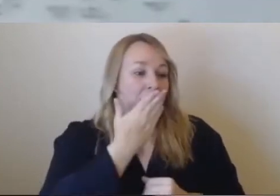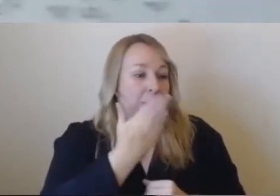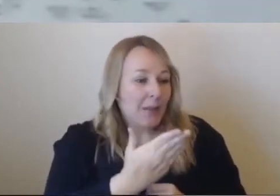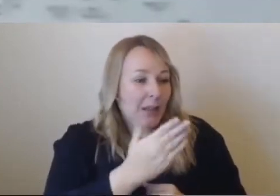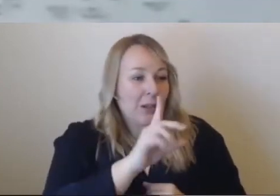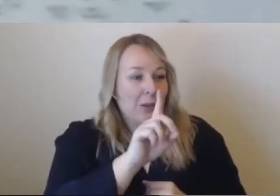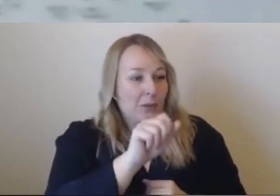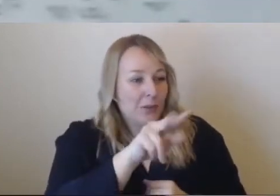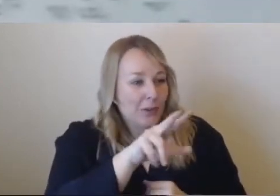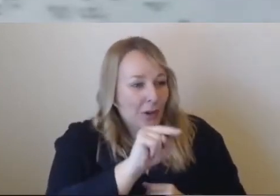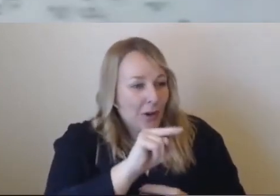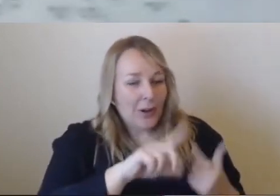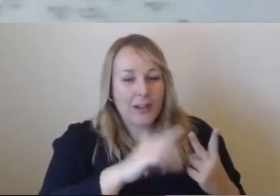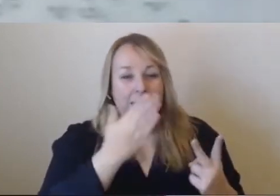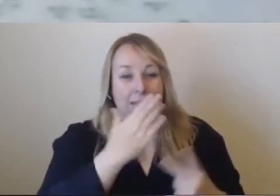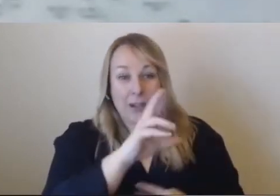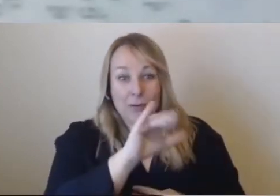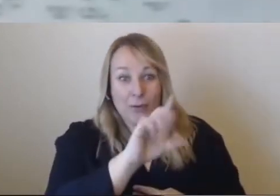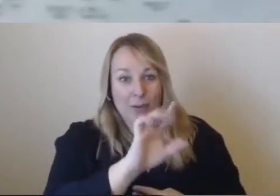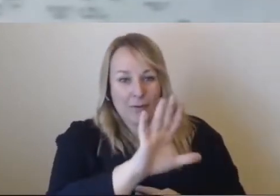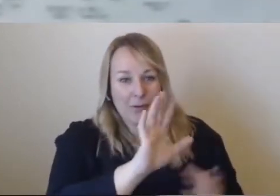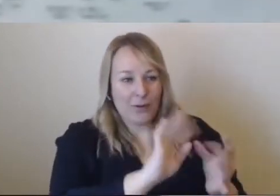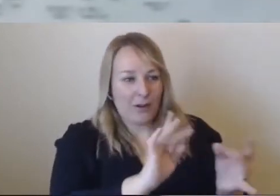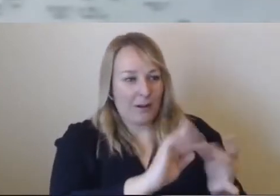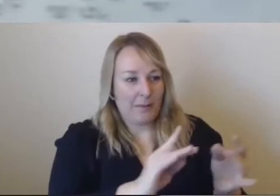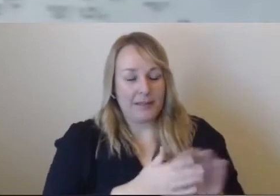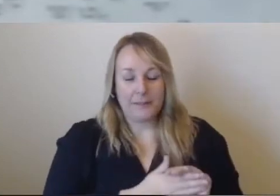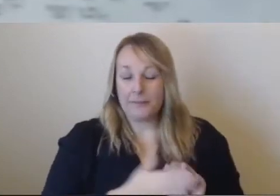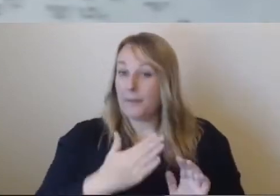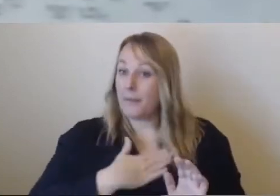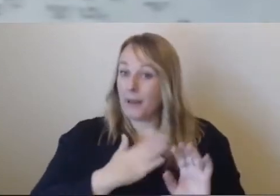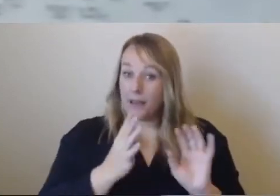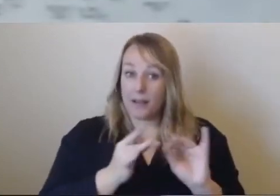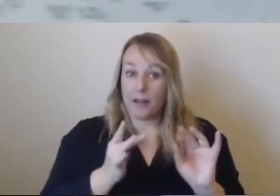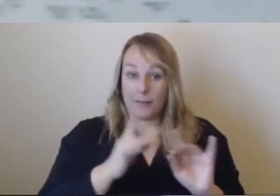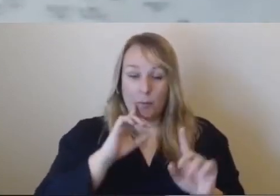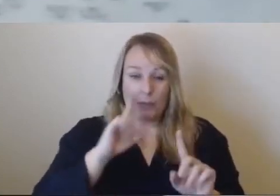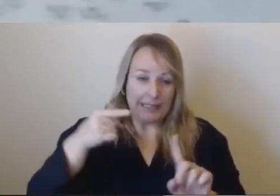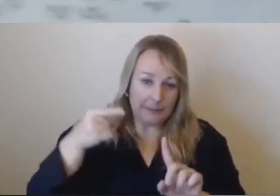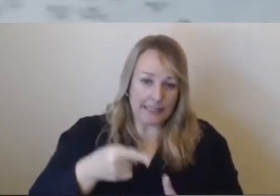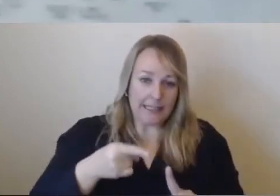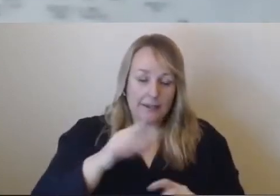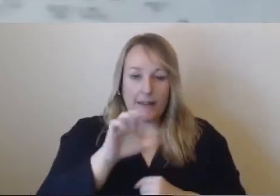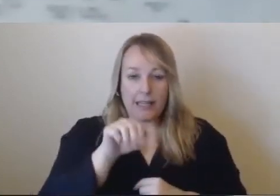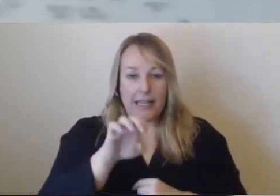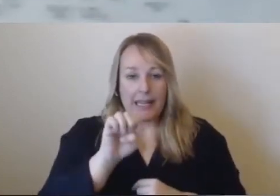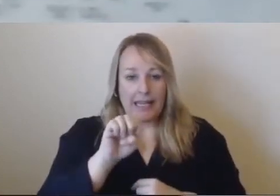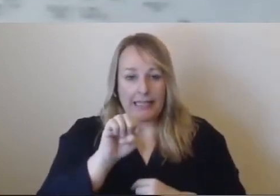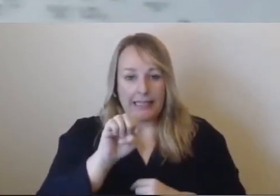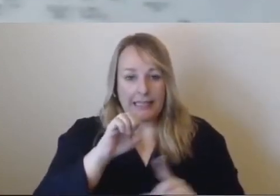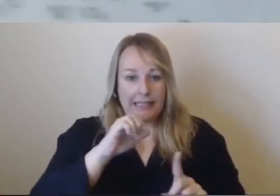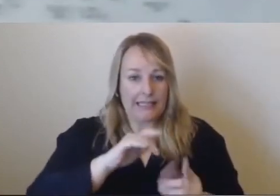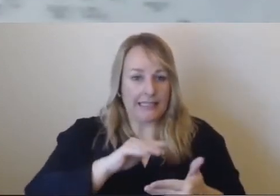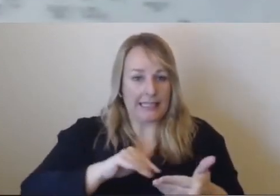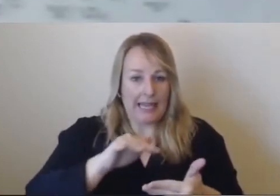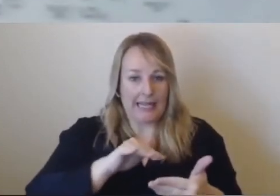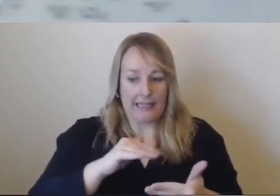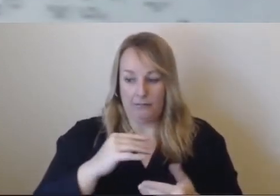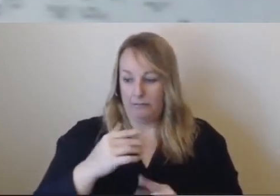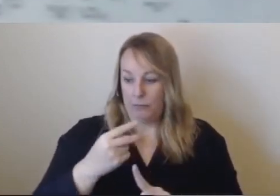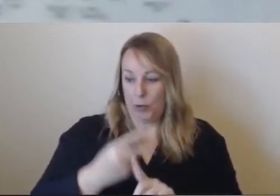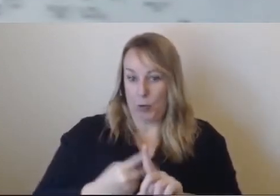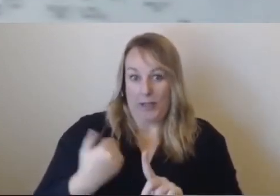insightful presentations. So my remarks are about a very particular case study. As of October of this year, so less than 2 months